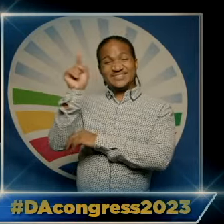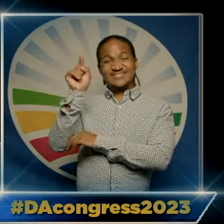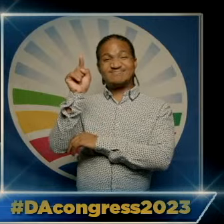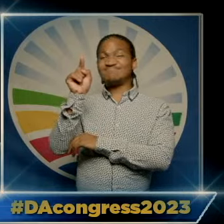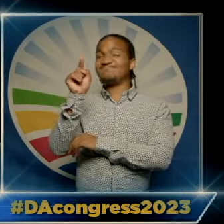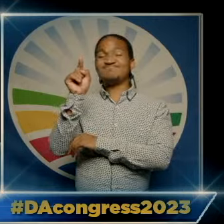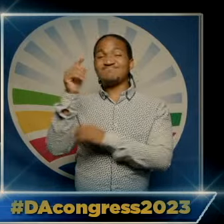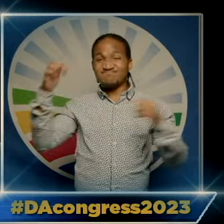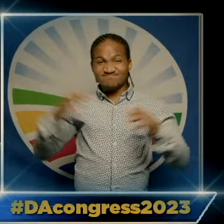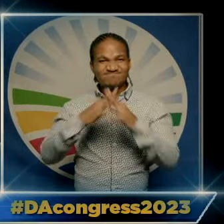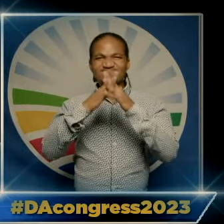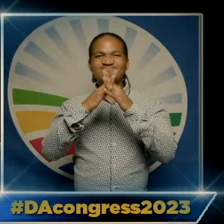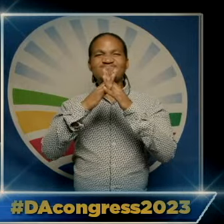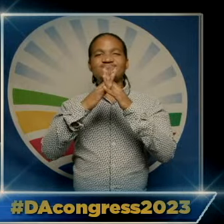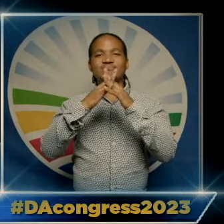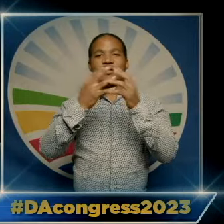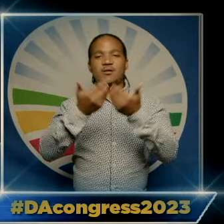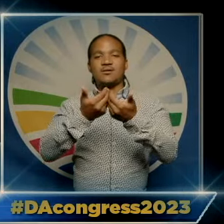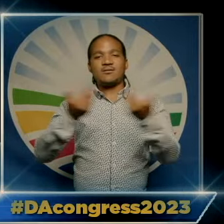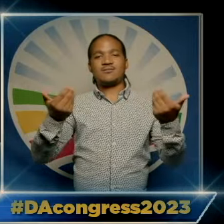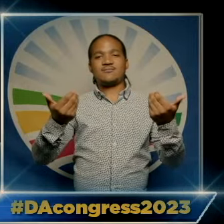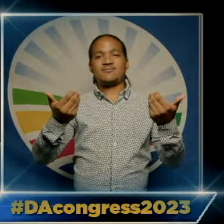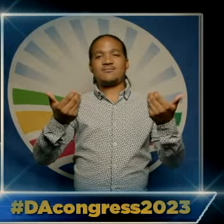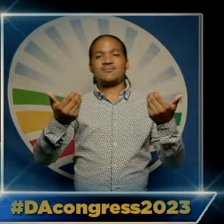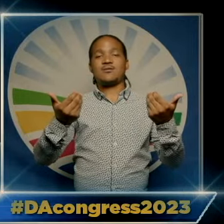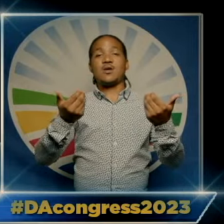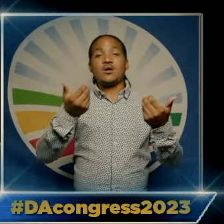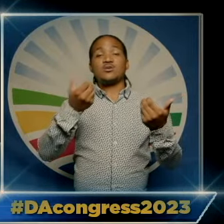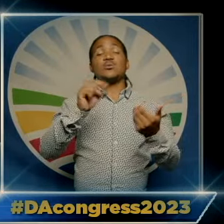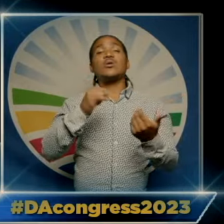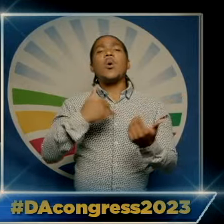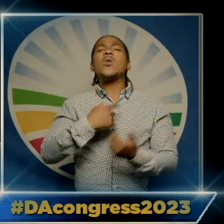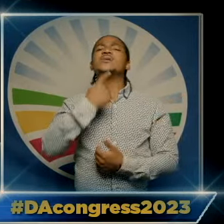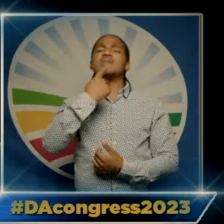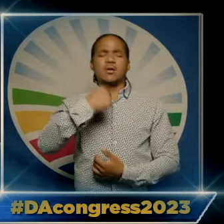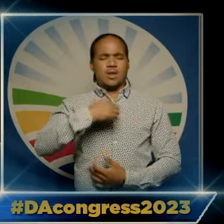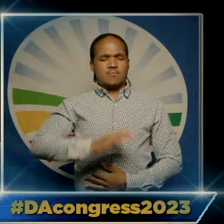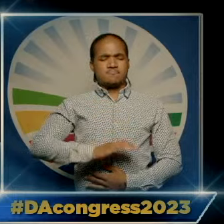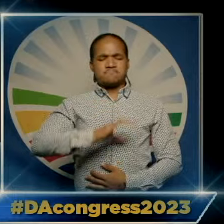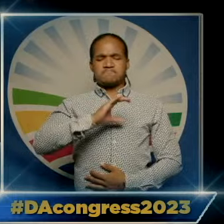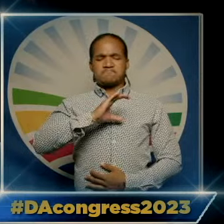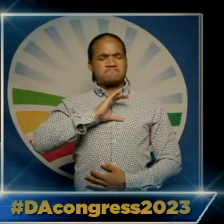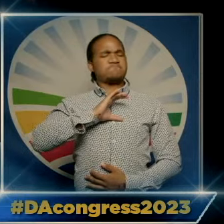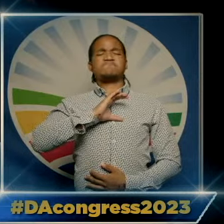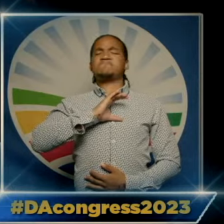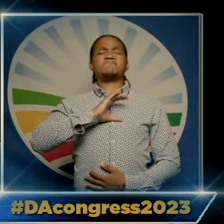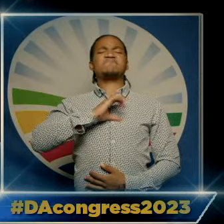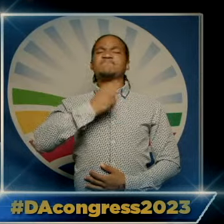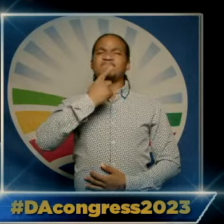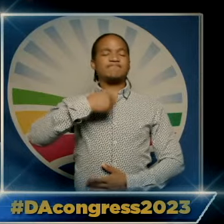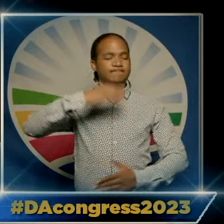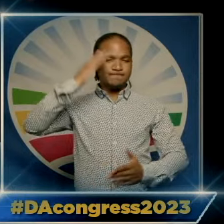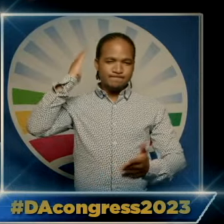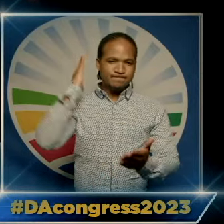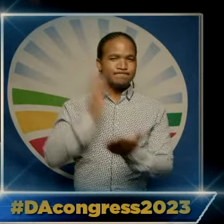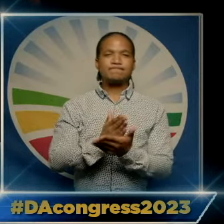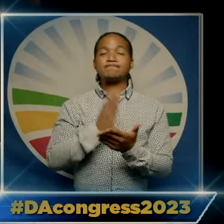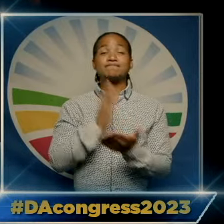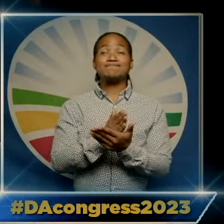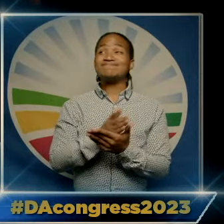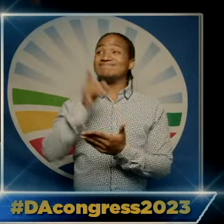us than unite us. But I want to say with absolute confidence, absolute assurance, that while they try